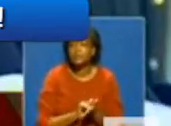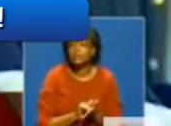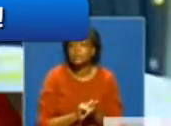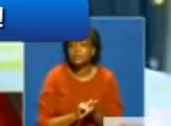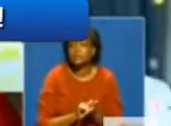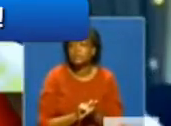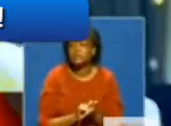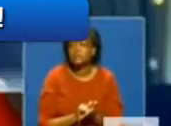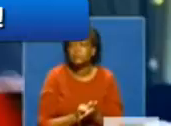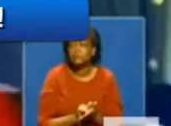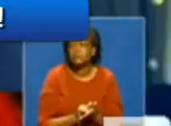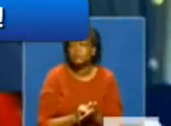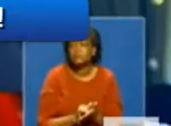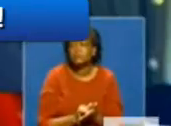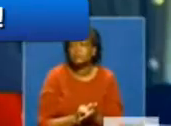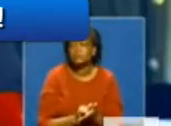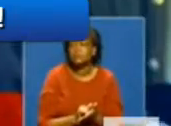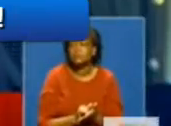that